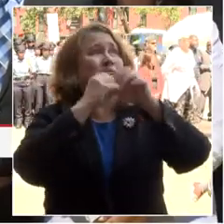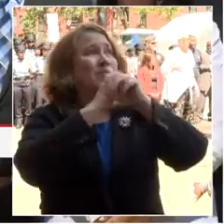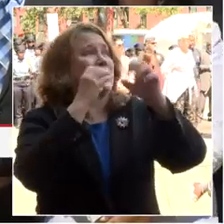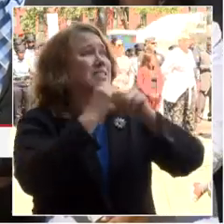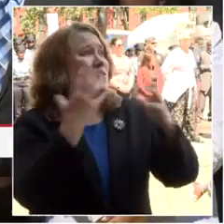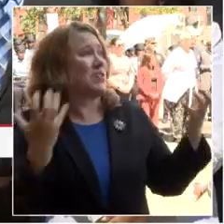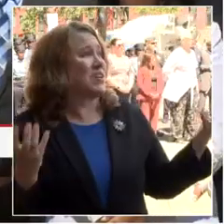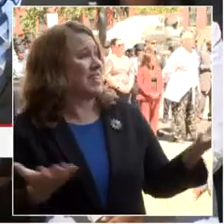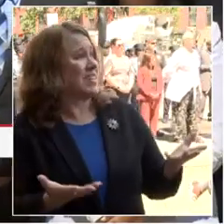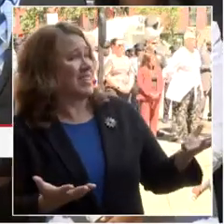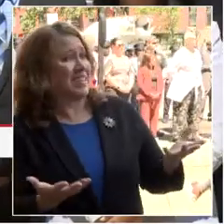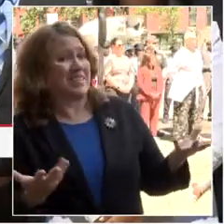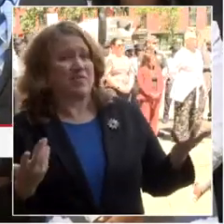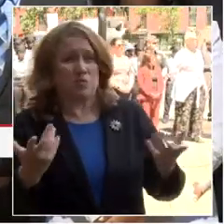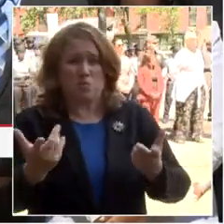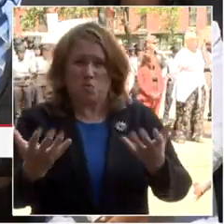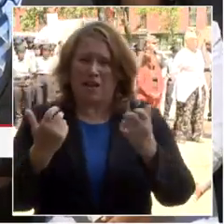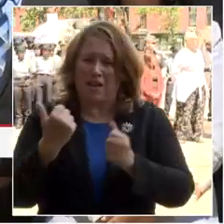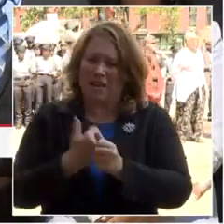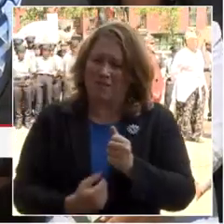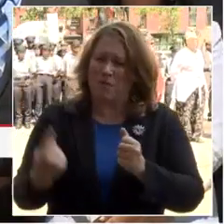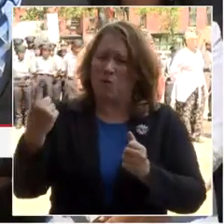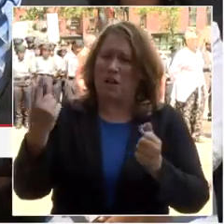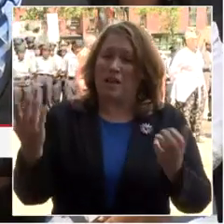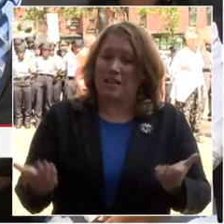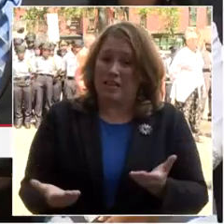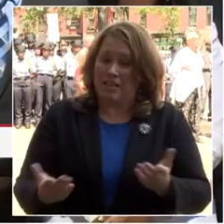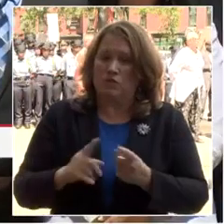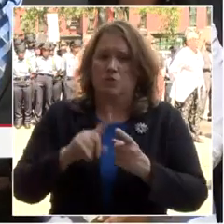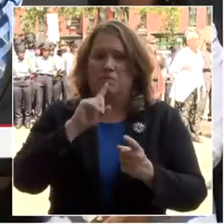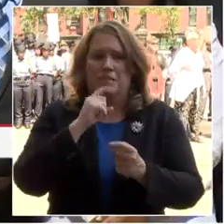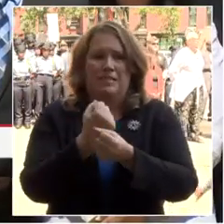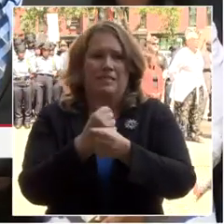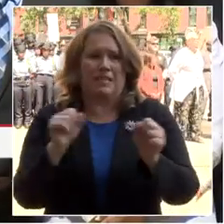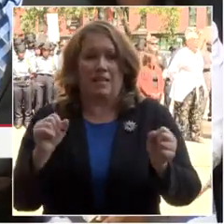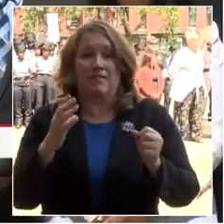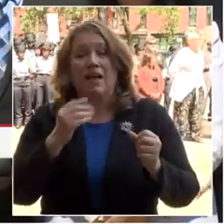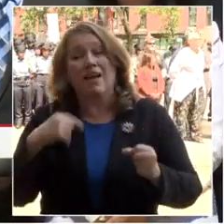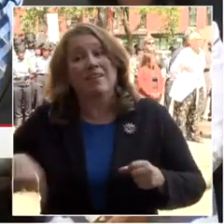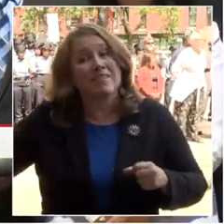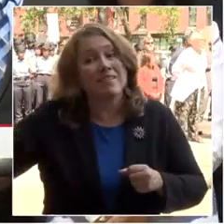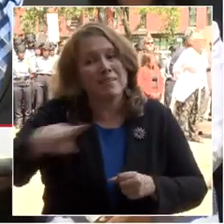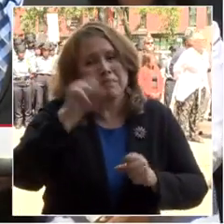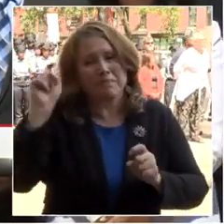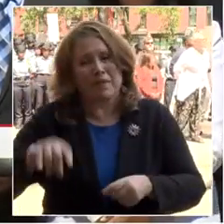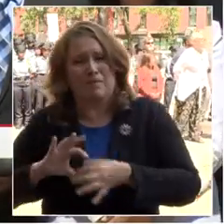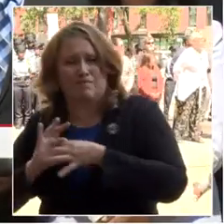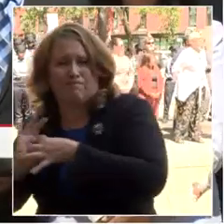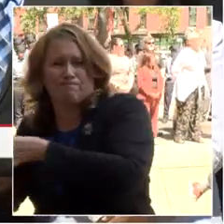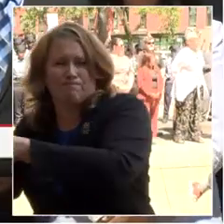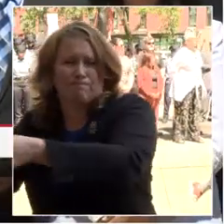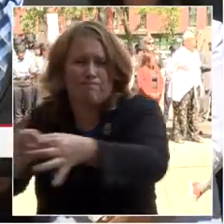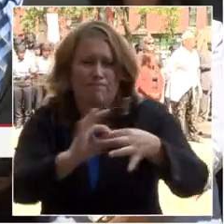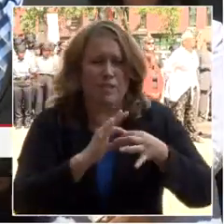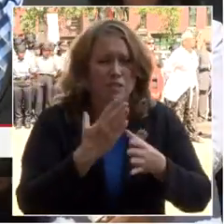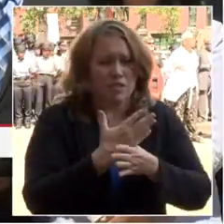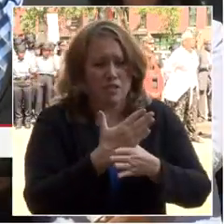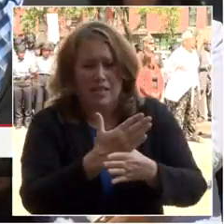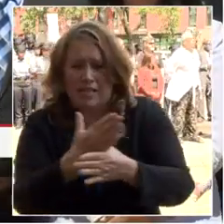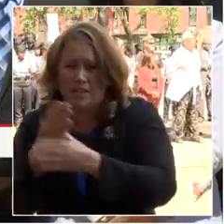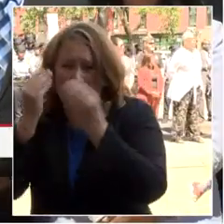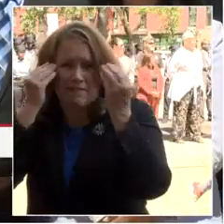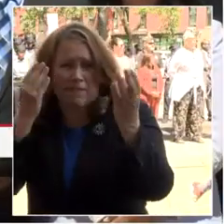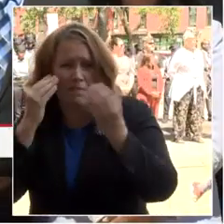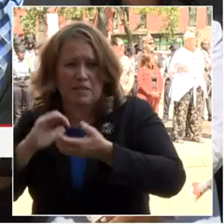safe. In coordination with our federal partners, we have been sharing information and monitoring all potential threats